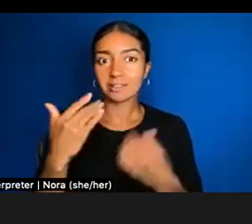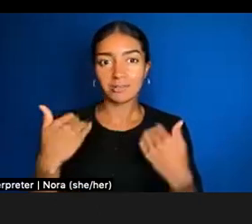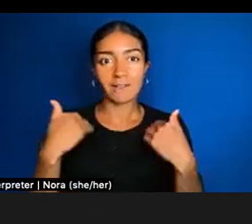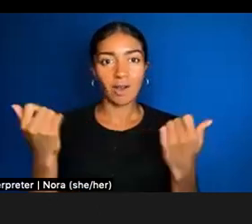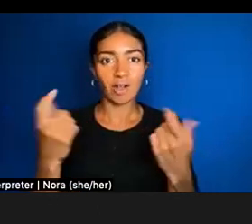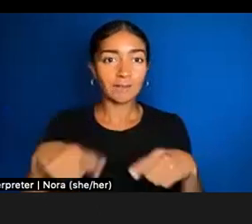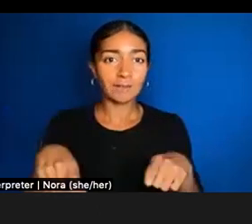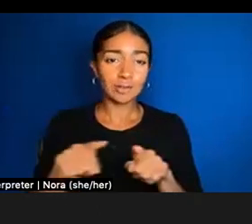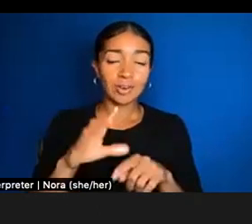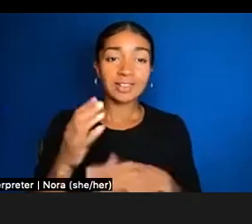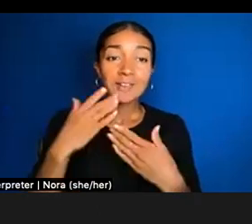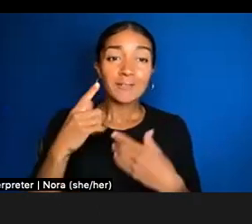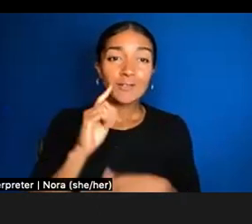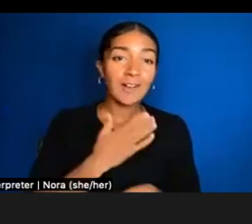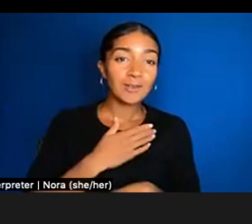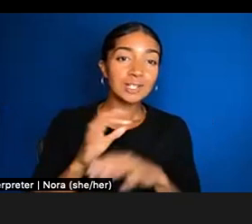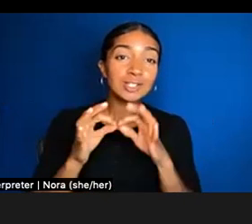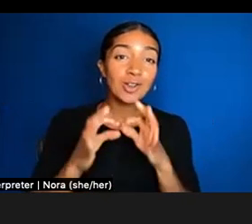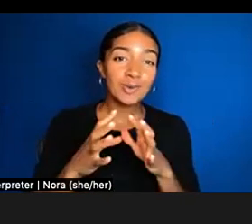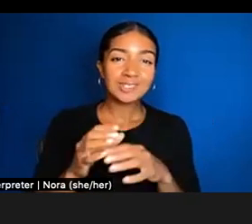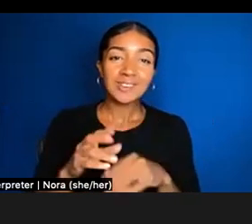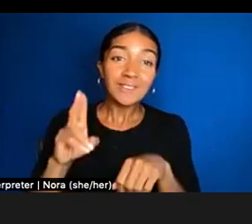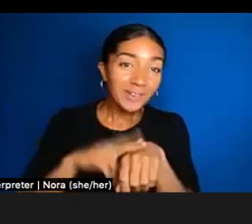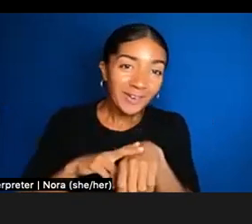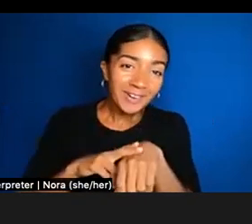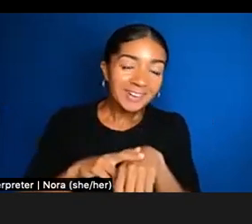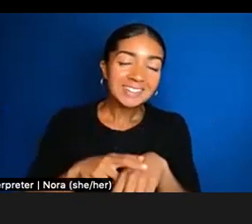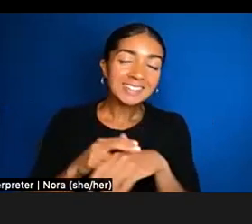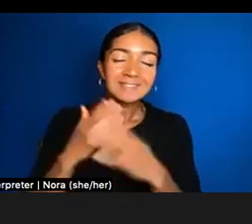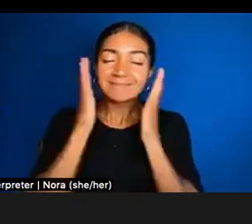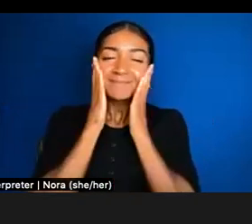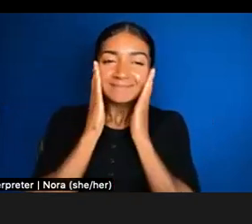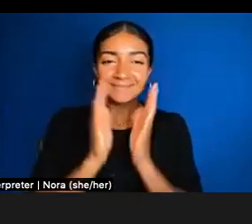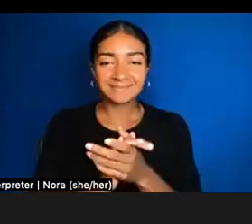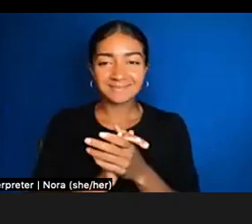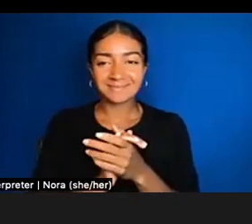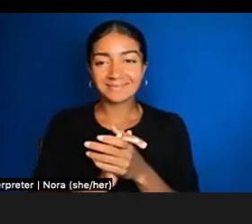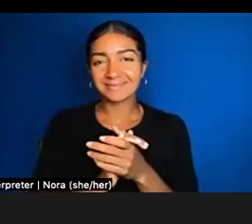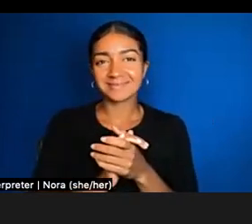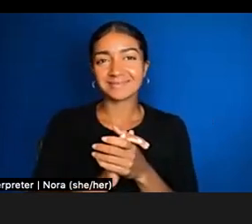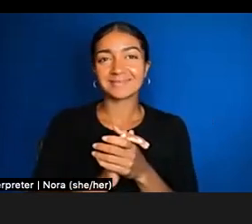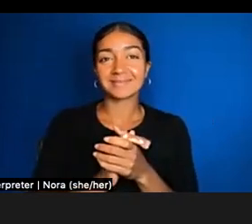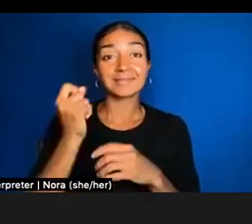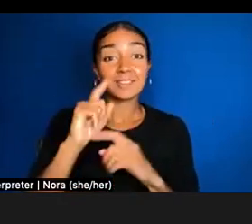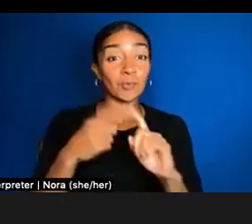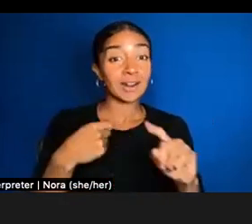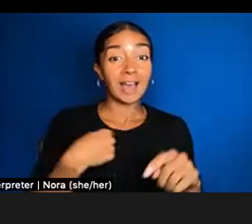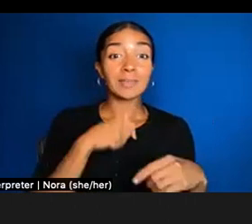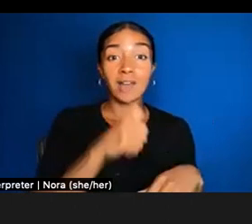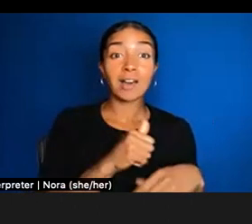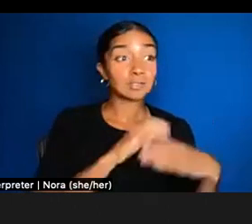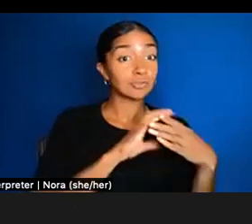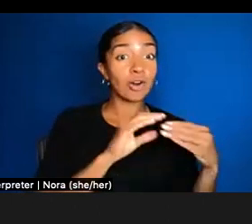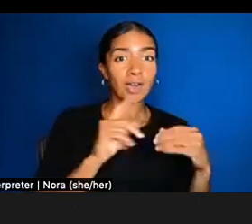to our interpreters, of course, oh my gosh. It's just, you know, when I'm not talking, like I'll be